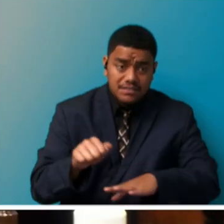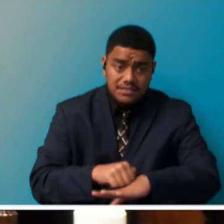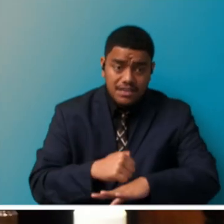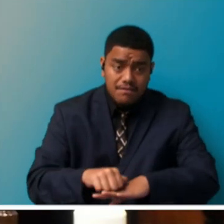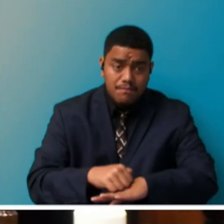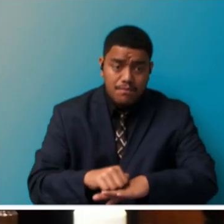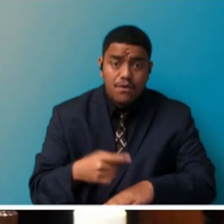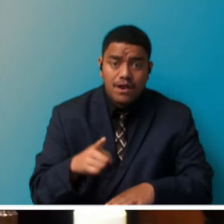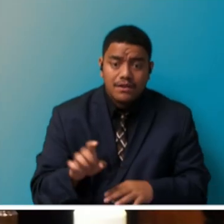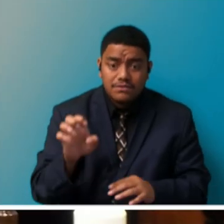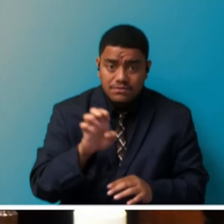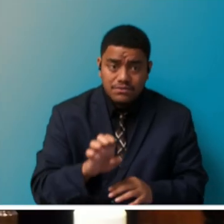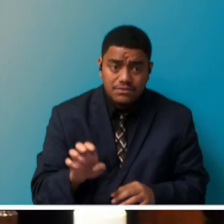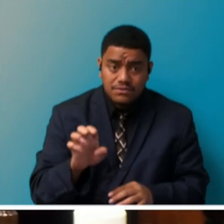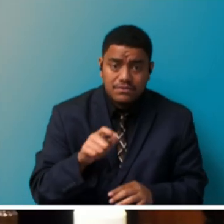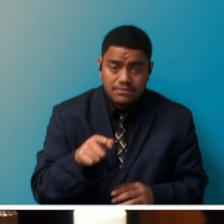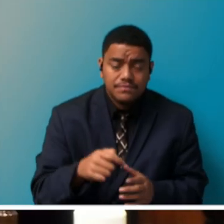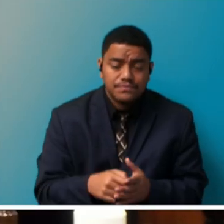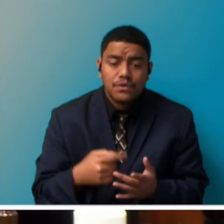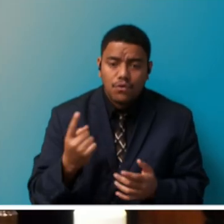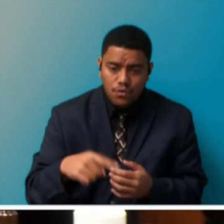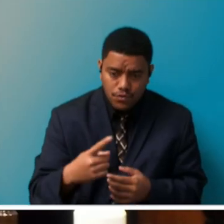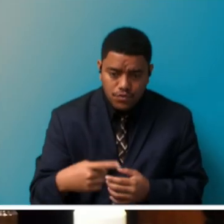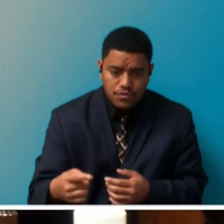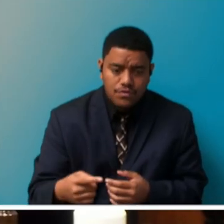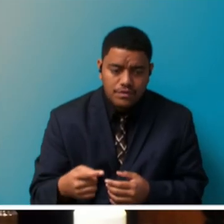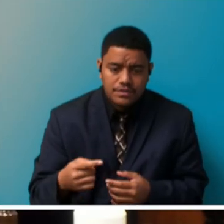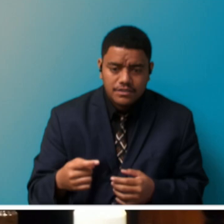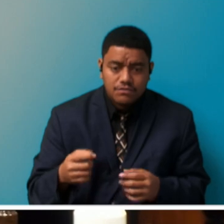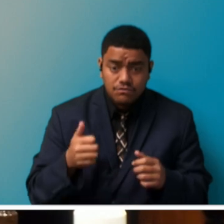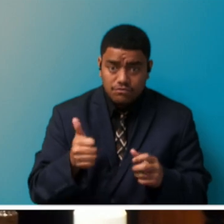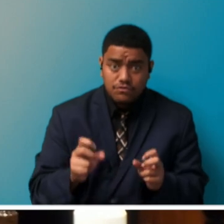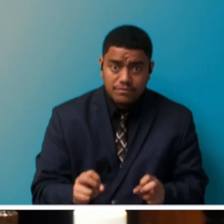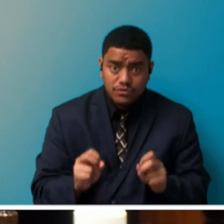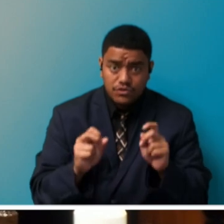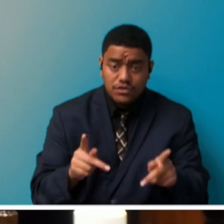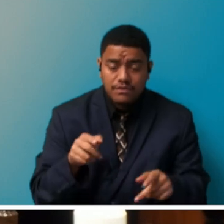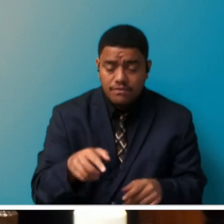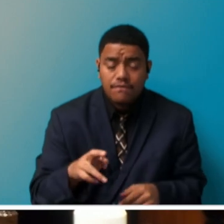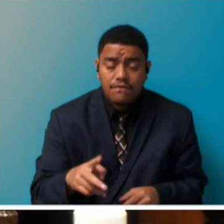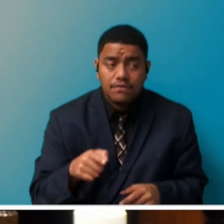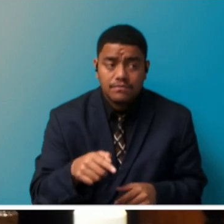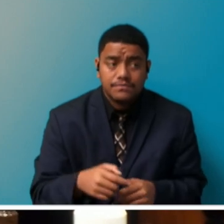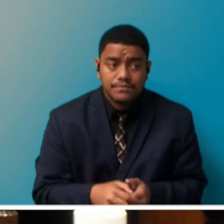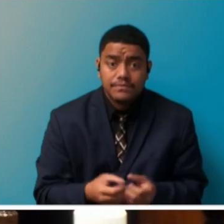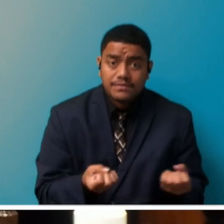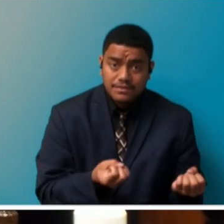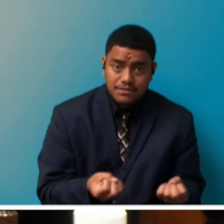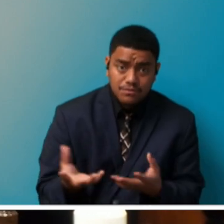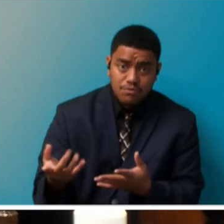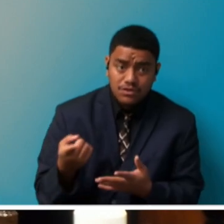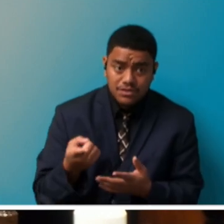Arab Emirates continue to be attractive opportunities for export, Honourable